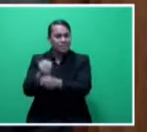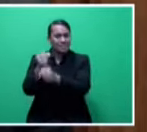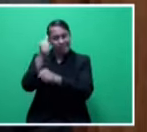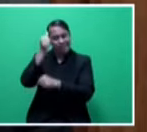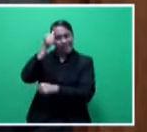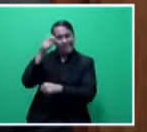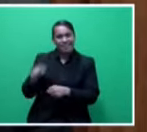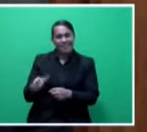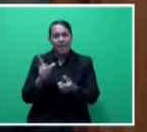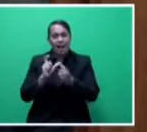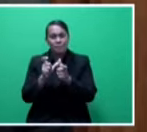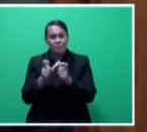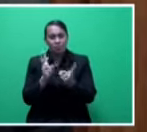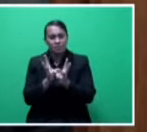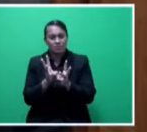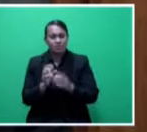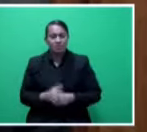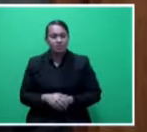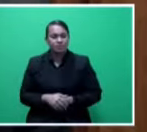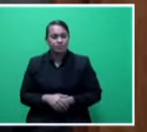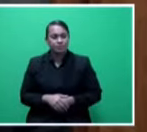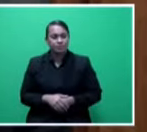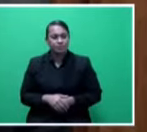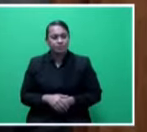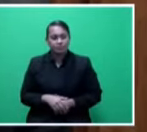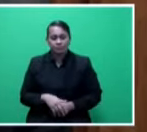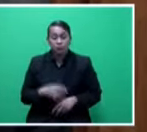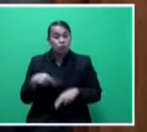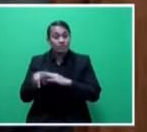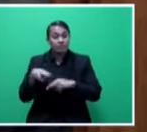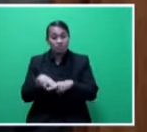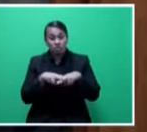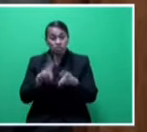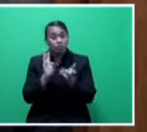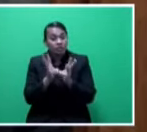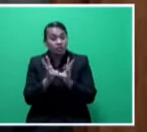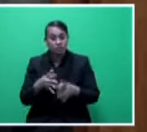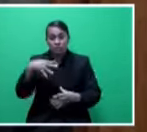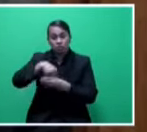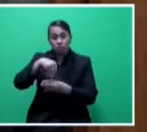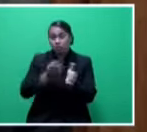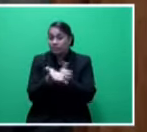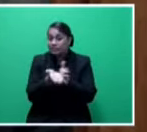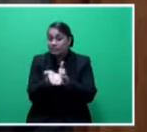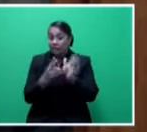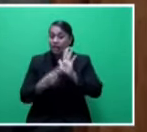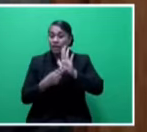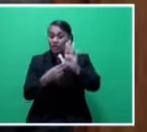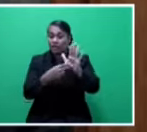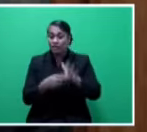climatic conditions. Additionally, the Fiji Met Services, as the Nadi Regional Office, will be able to